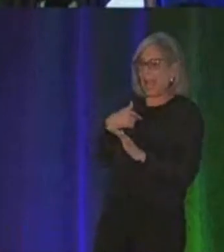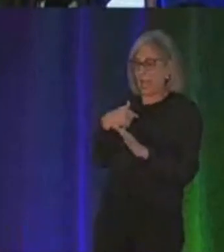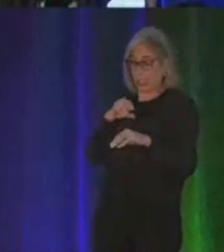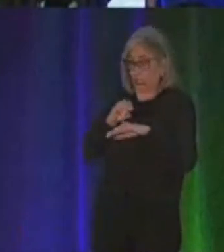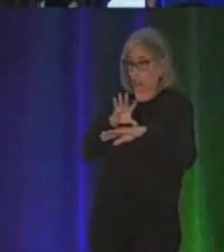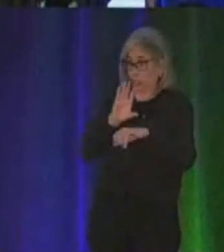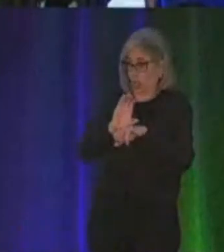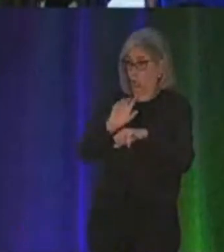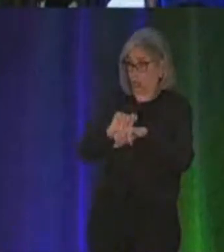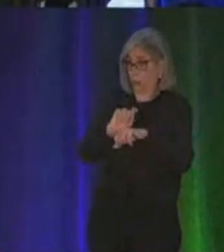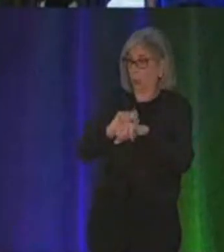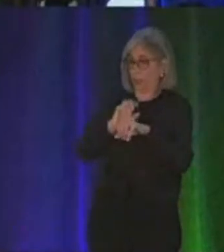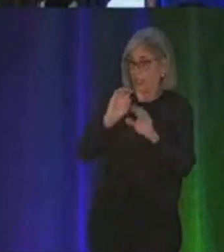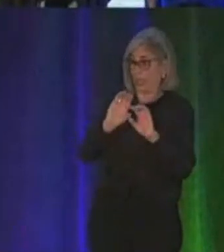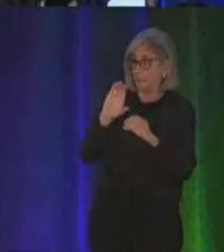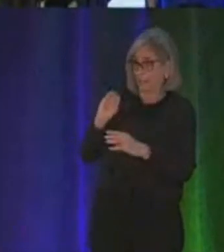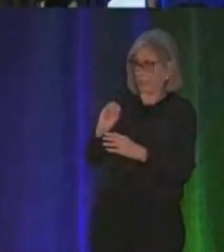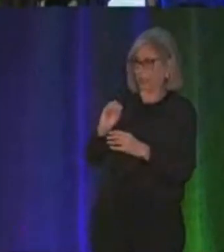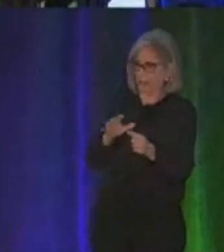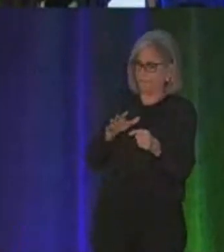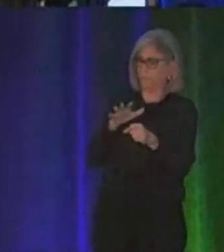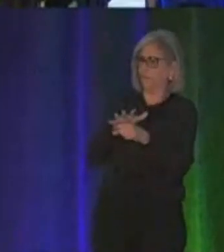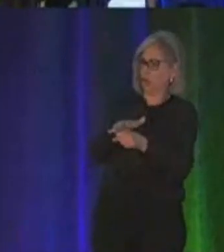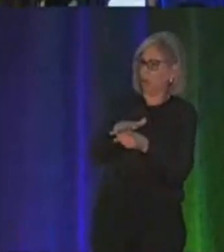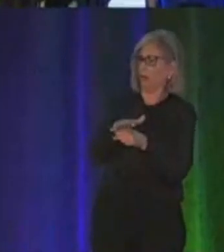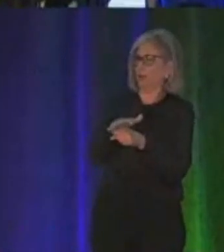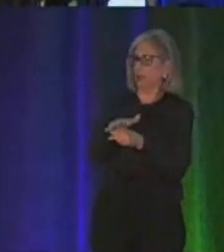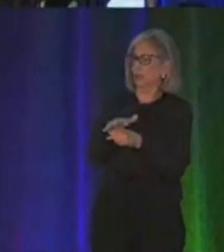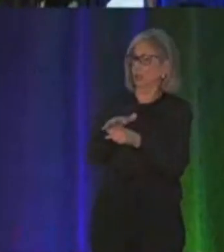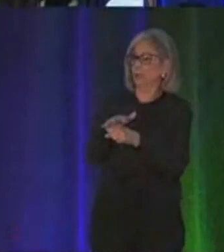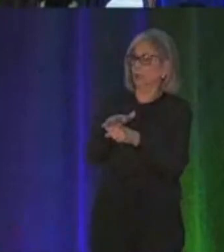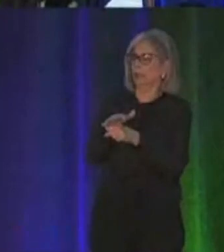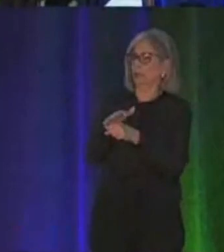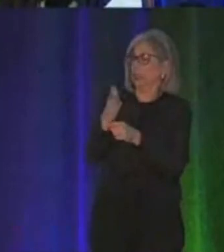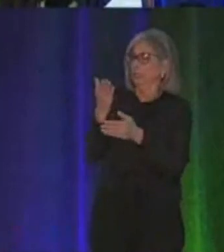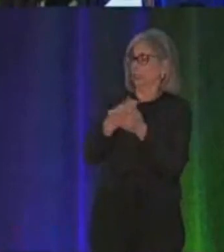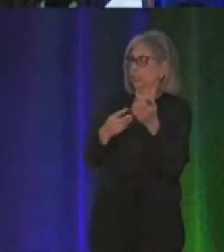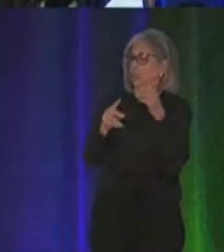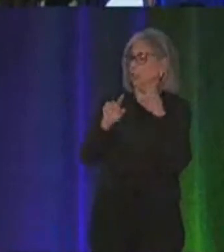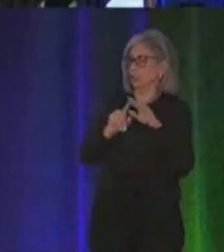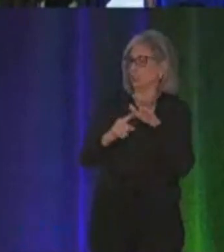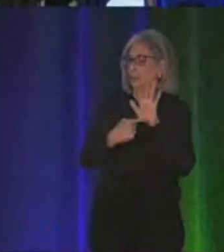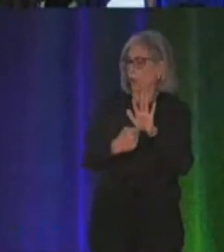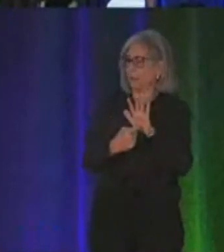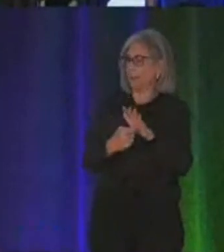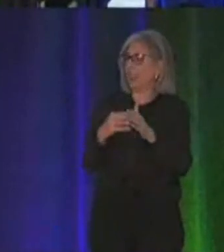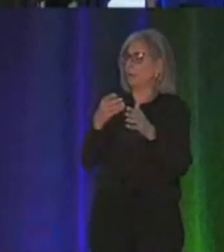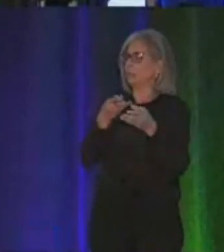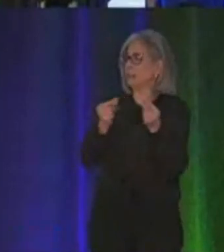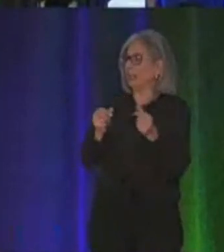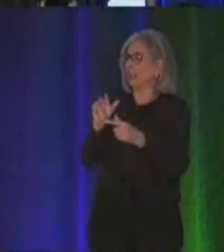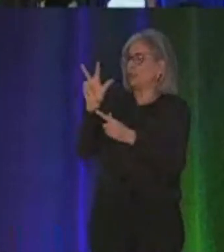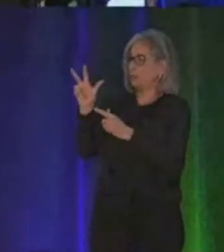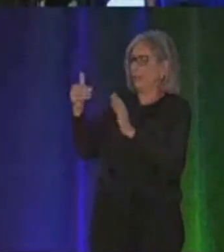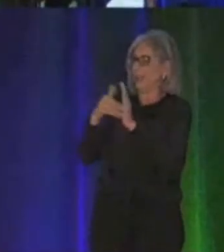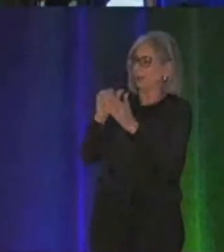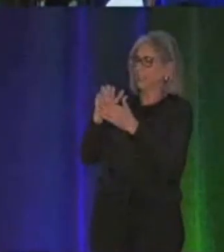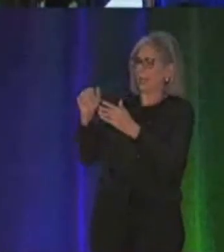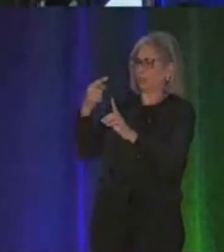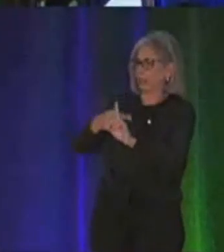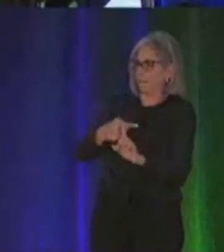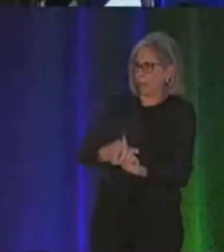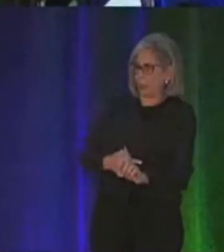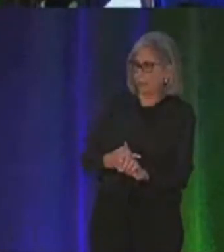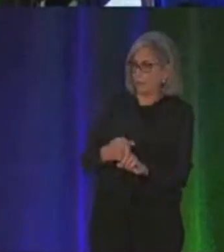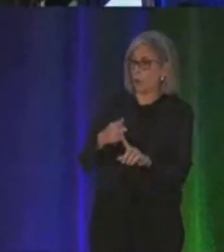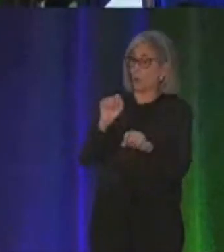where they're like a full real stateful deployment. They were spending around $3,000 a month for. For real workloads, you need to